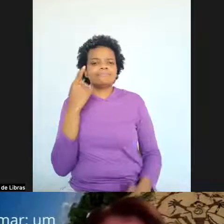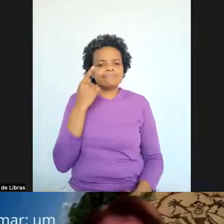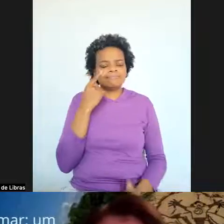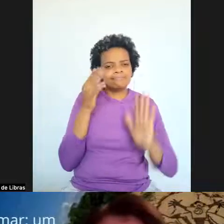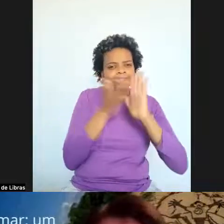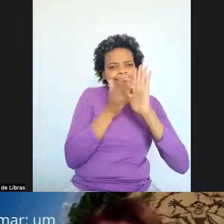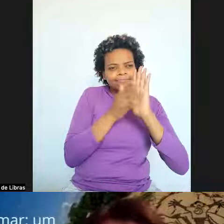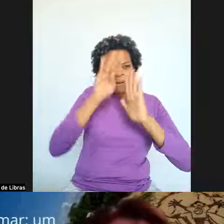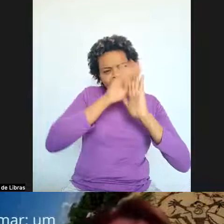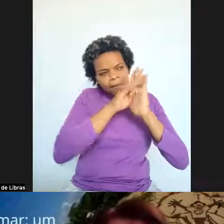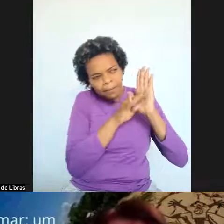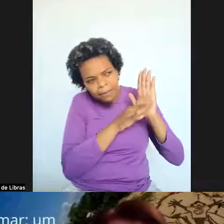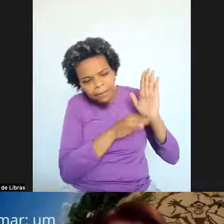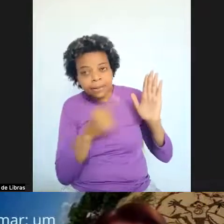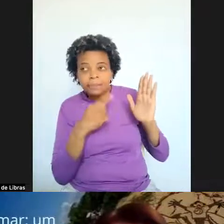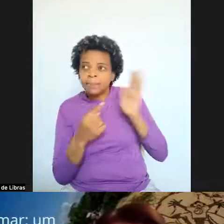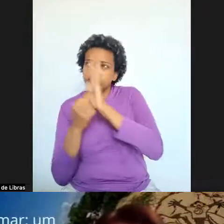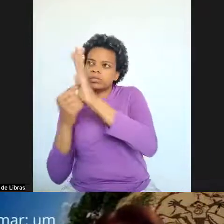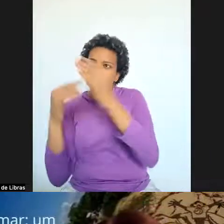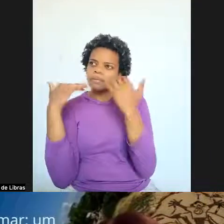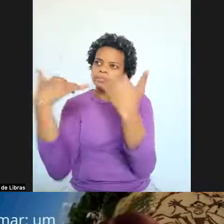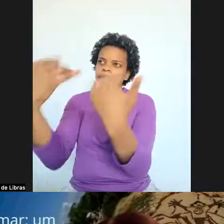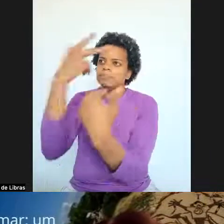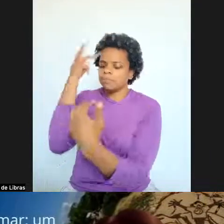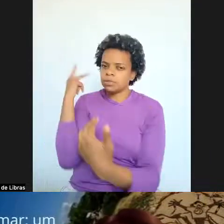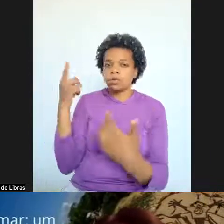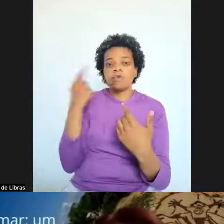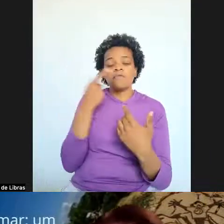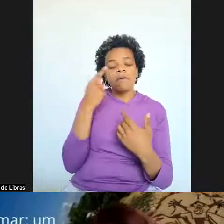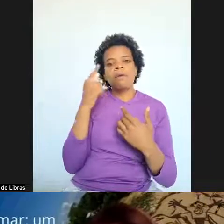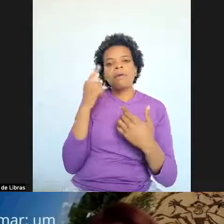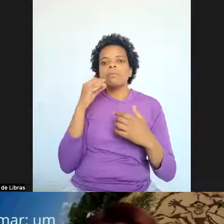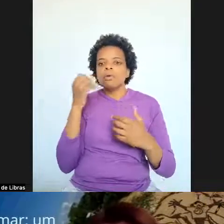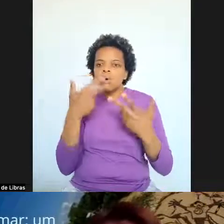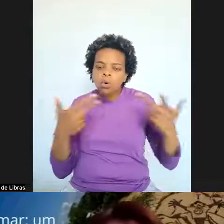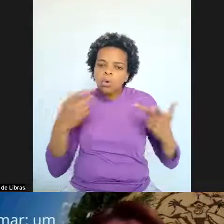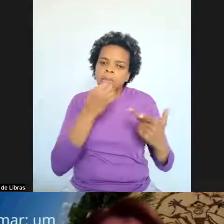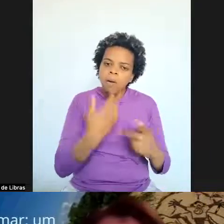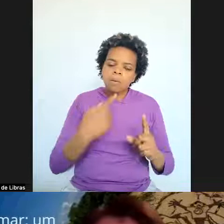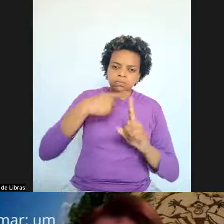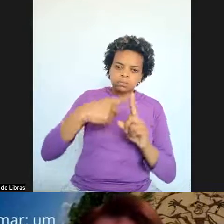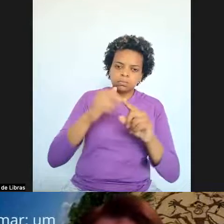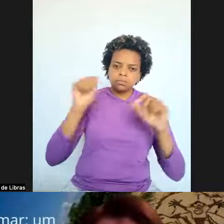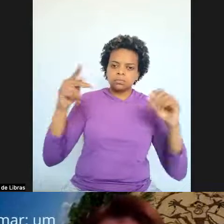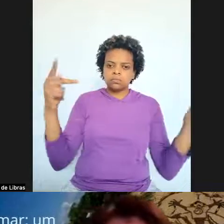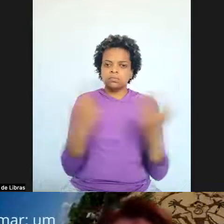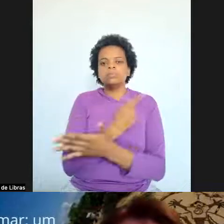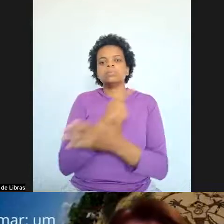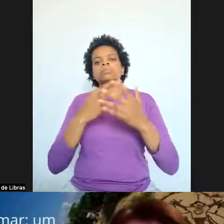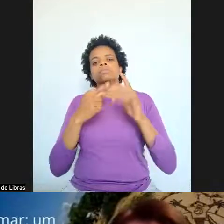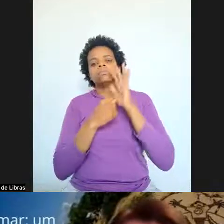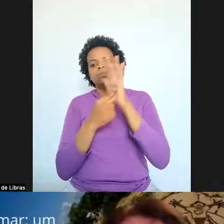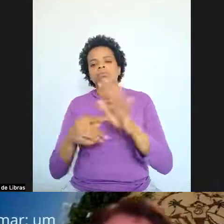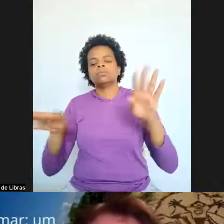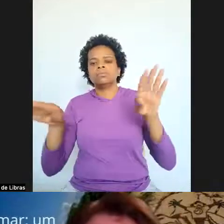adopted by the Biomar network, and it's a challenge for us to use this index to show the effectivity, the performance of